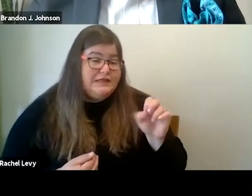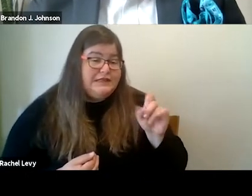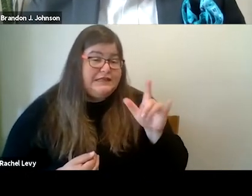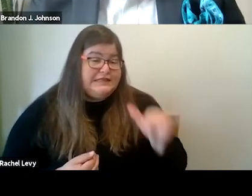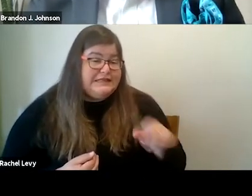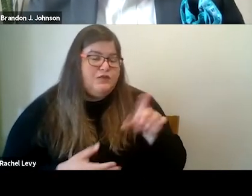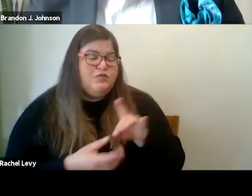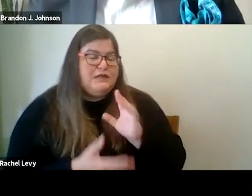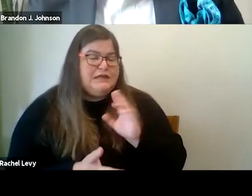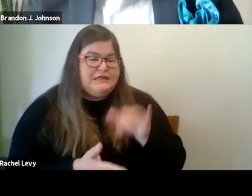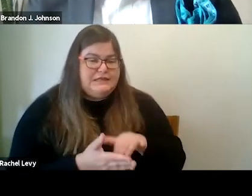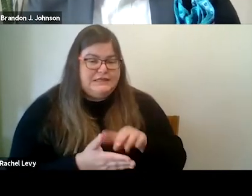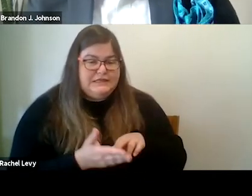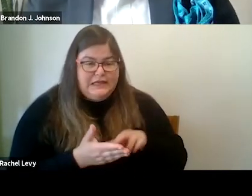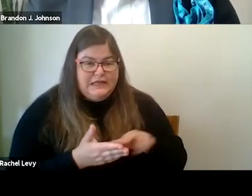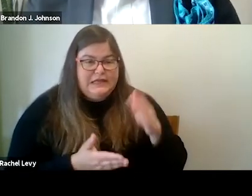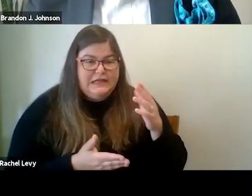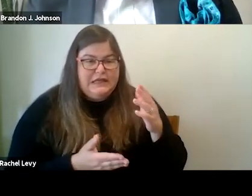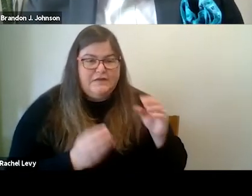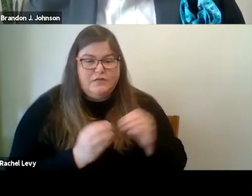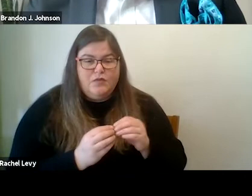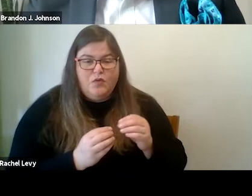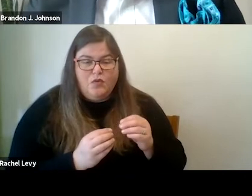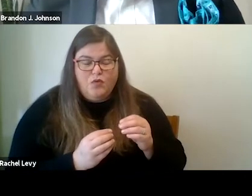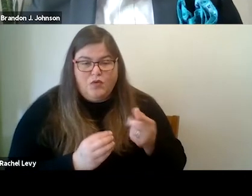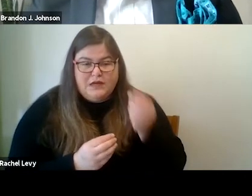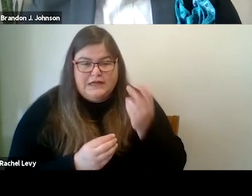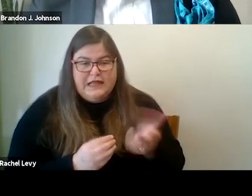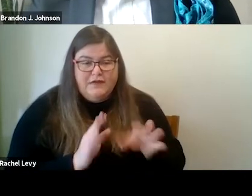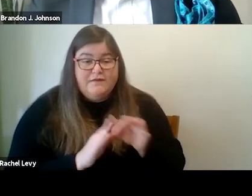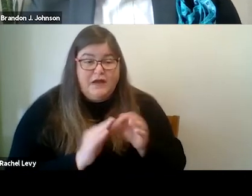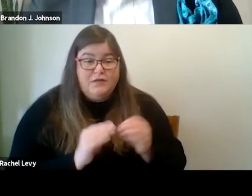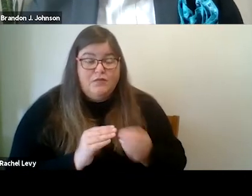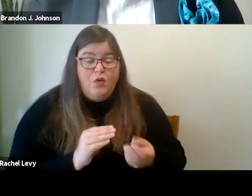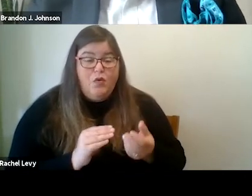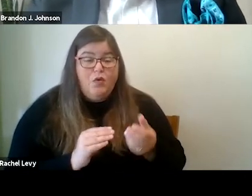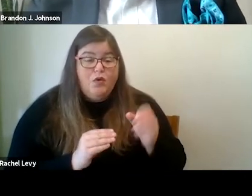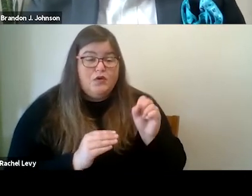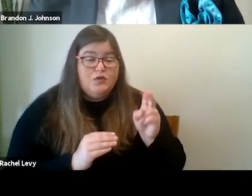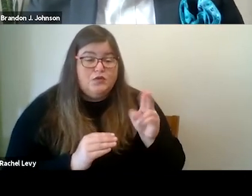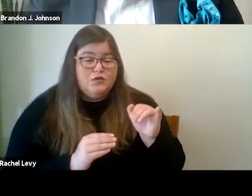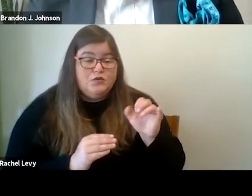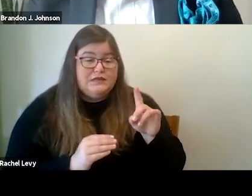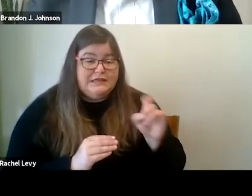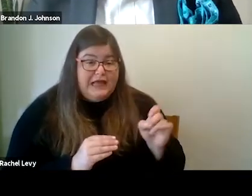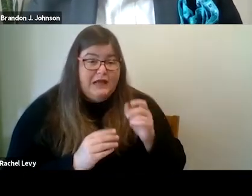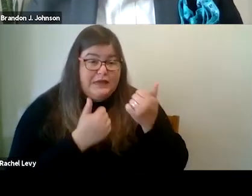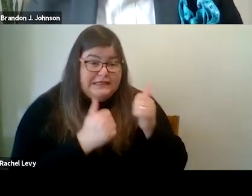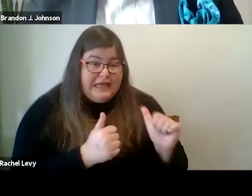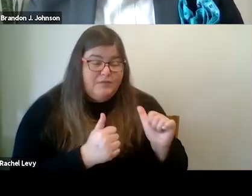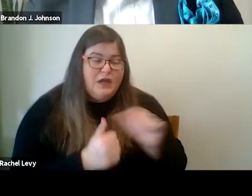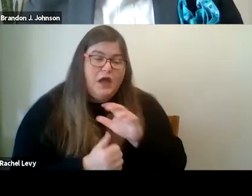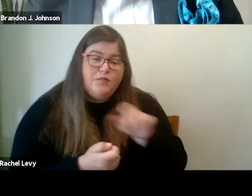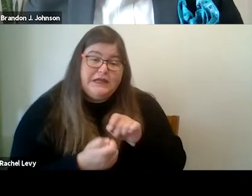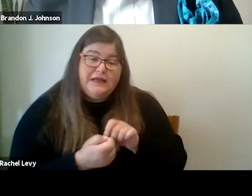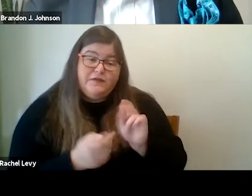at YRBS data and finding a significant increase in suicide attempt, particularly those that require some type of medical